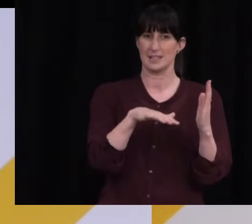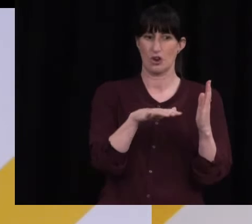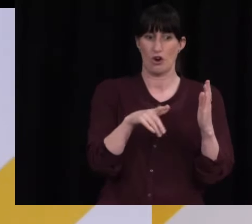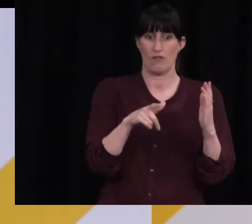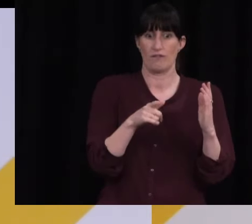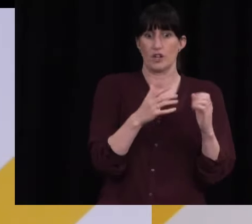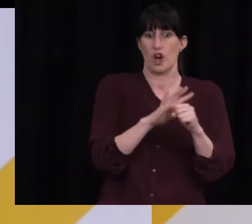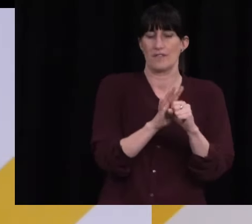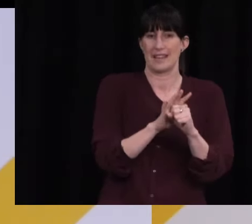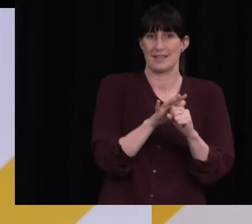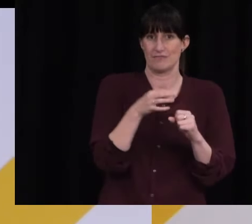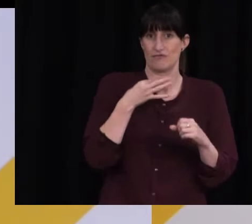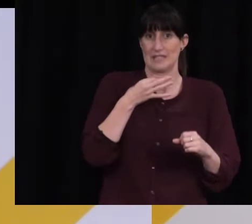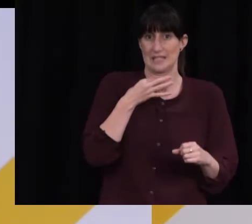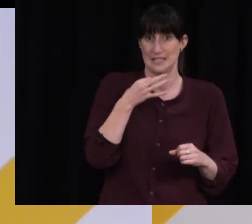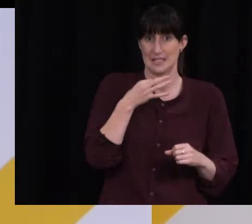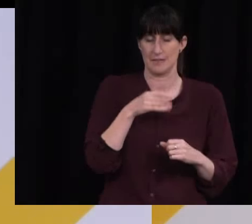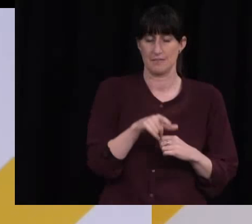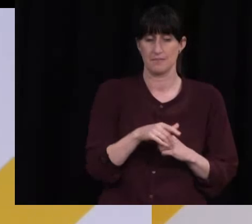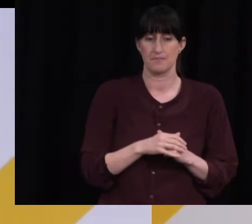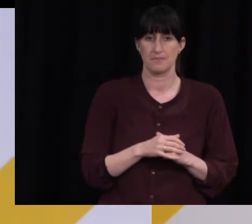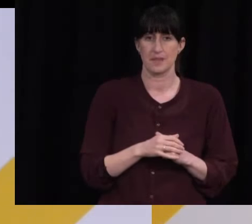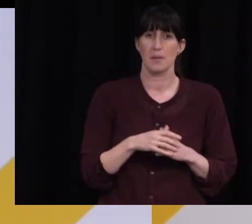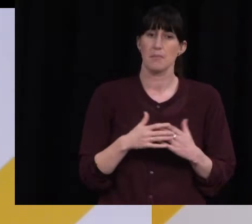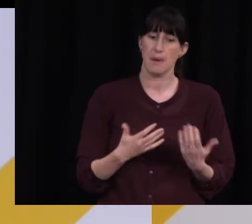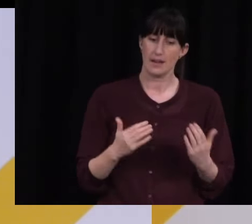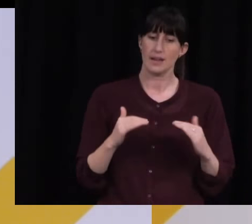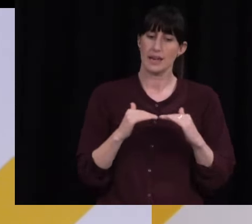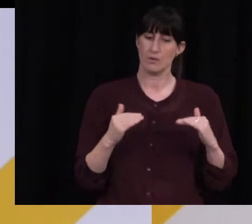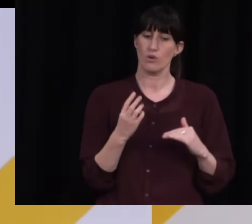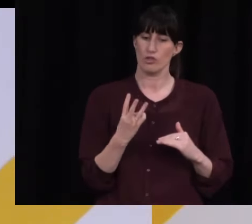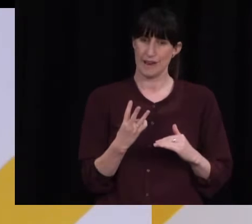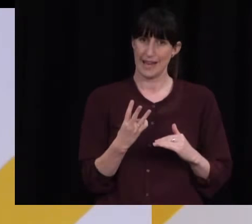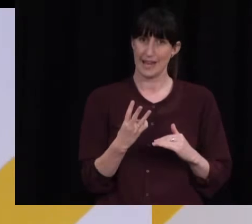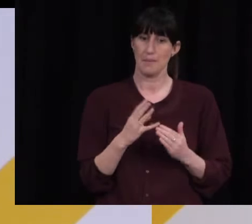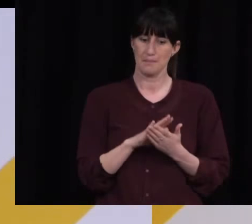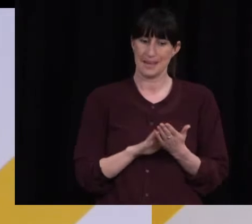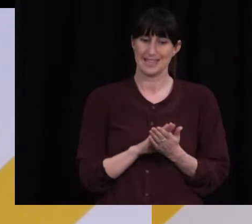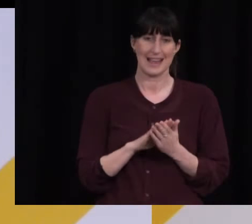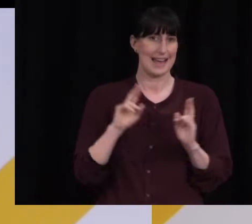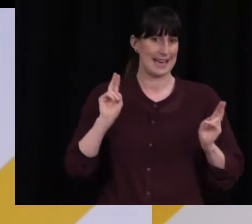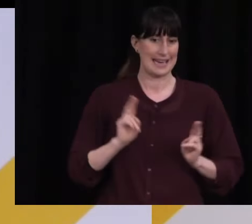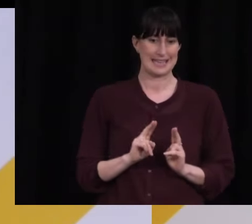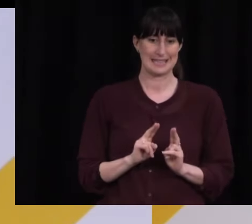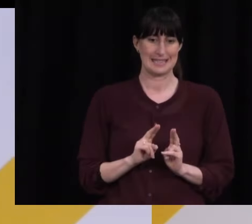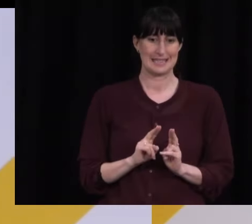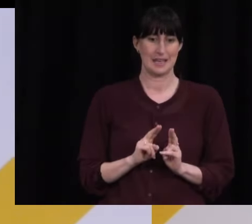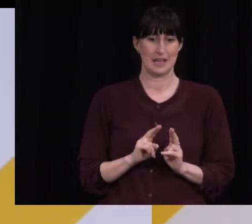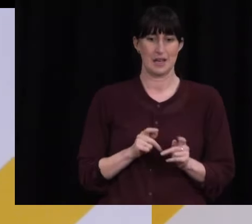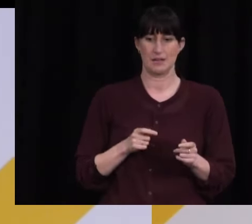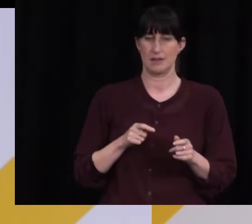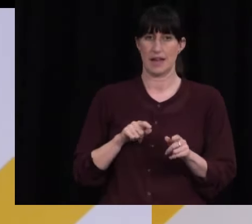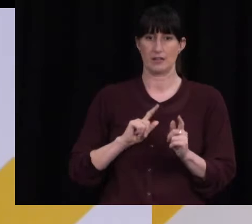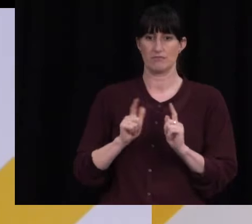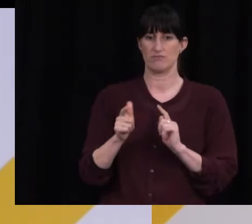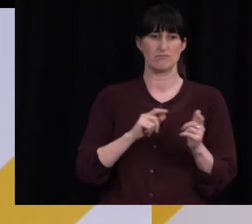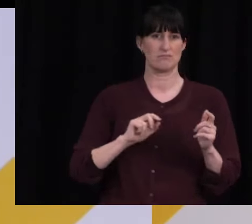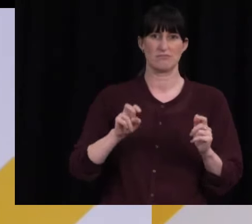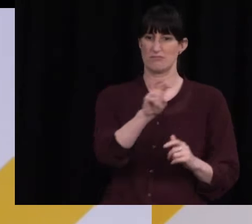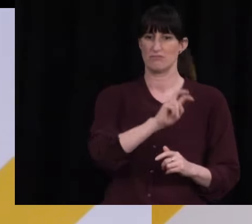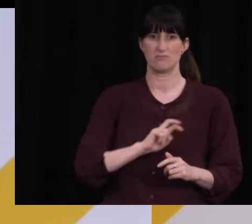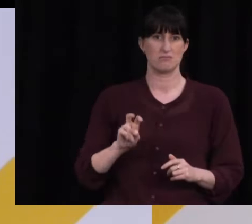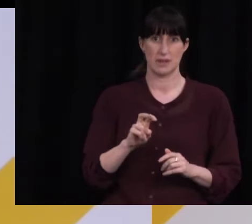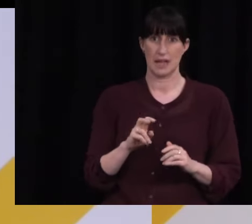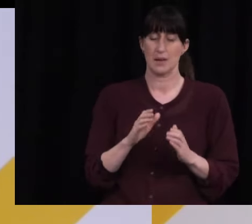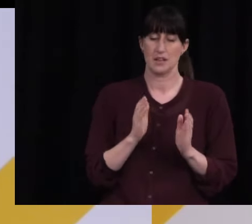alert level 3 still, and that is still designed to really restrict movement, and people need to keep that in mind. Yeah, and most of those